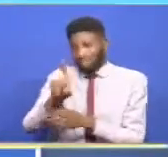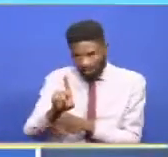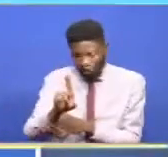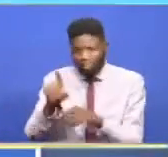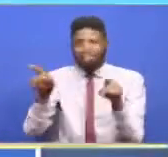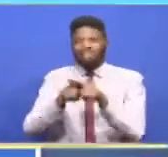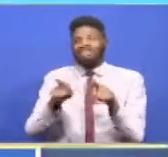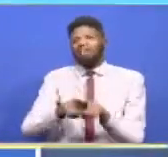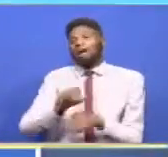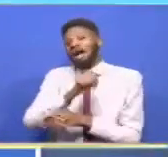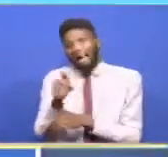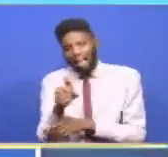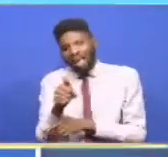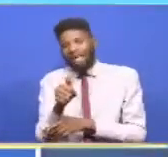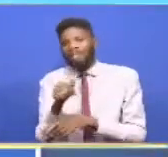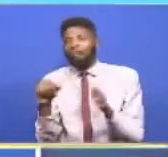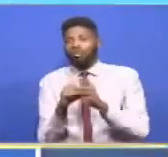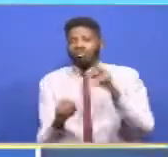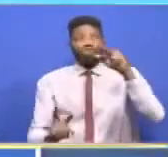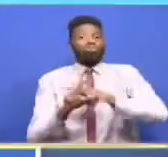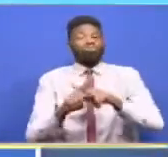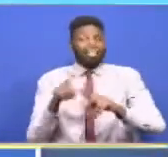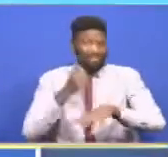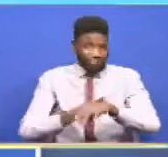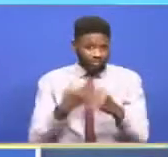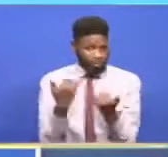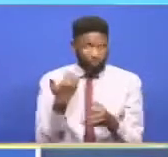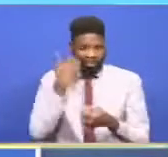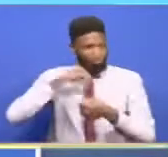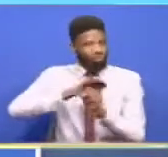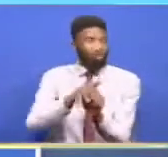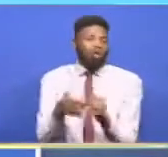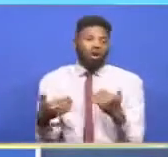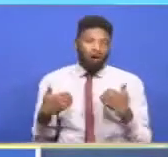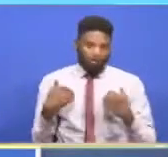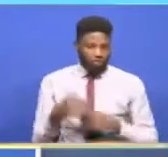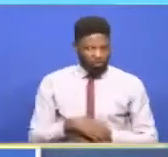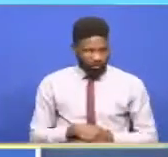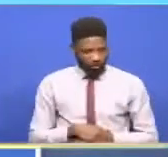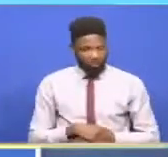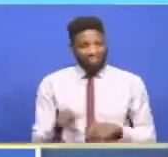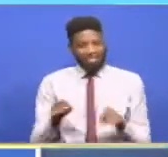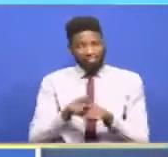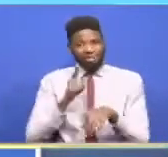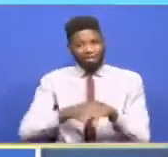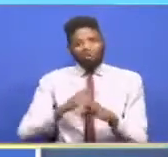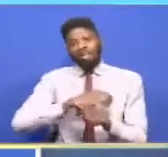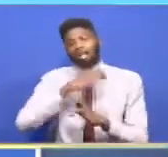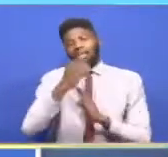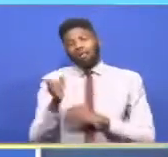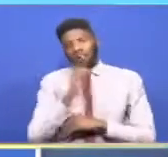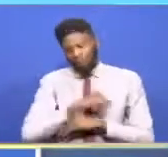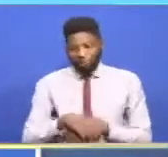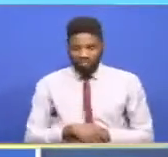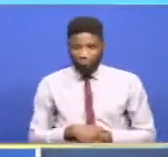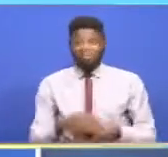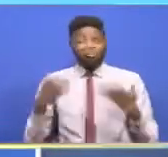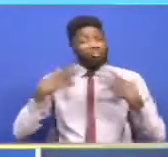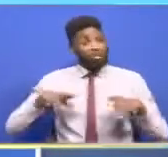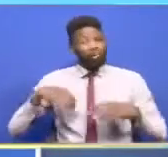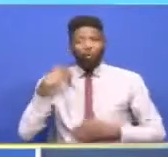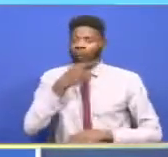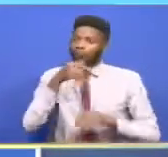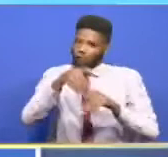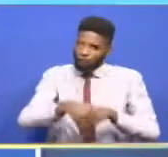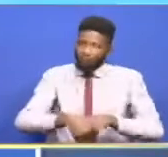complications during this COVID-19 pandemic and beyond. Those who adhere to a